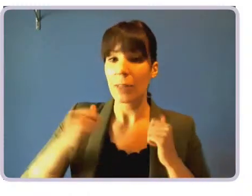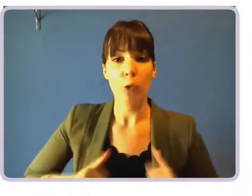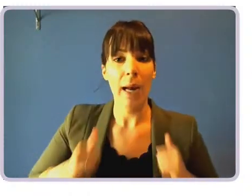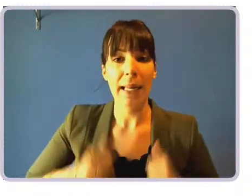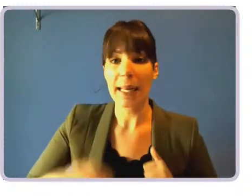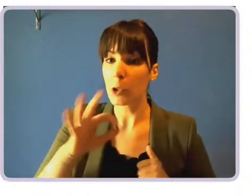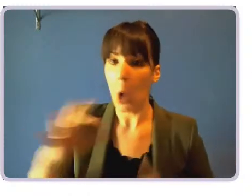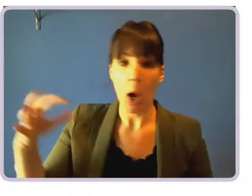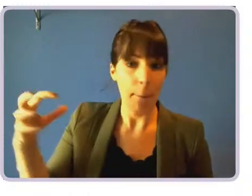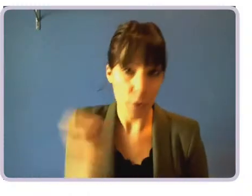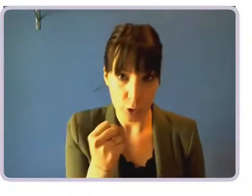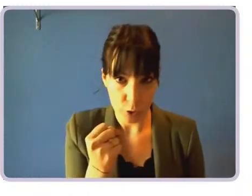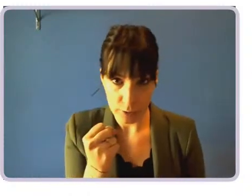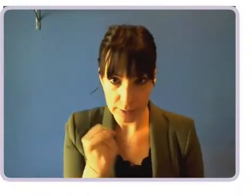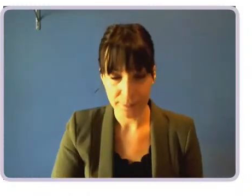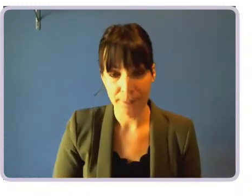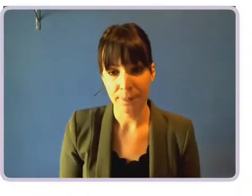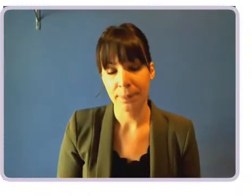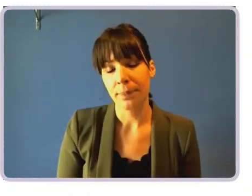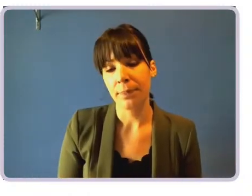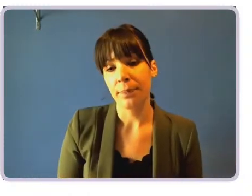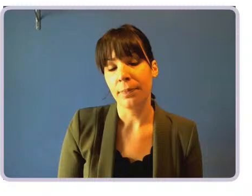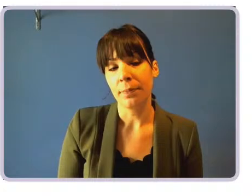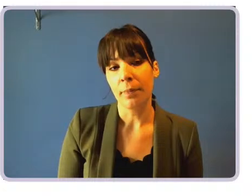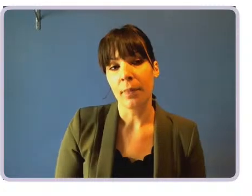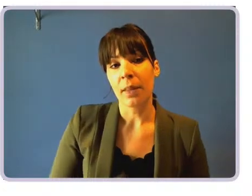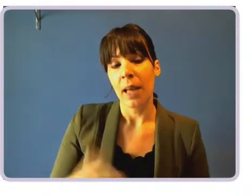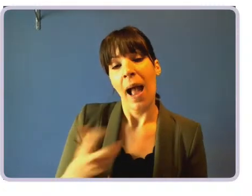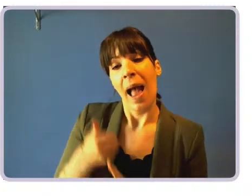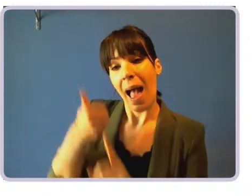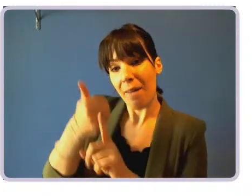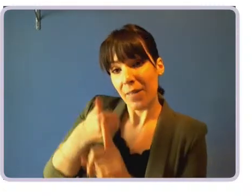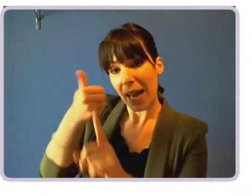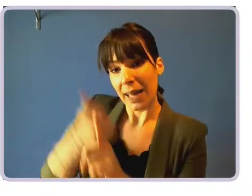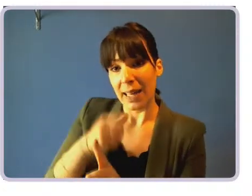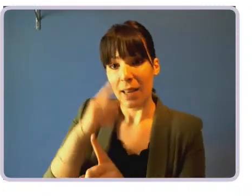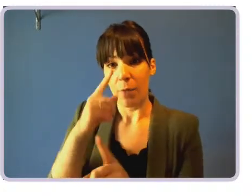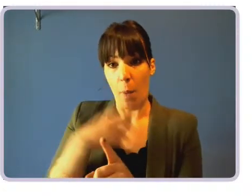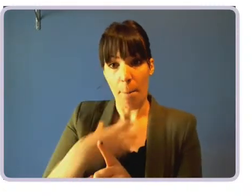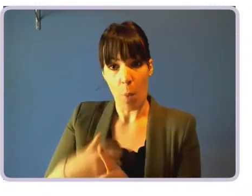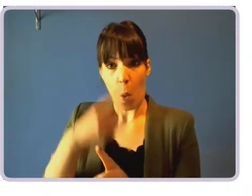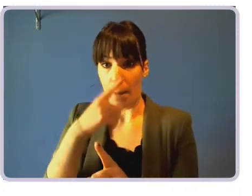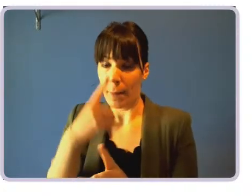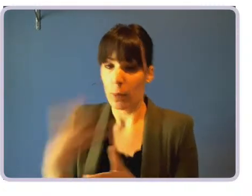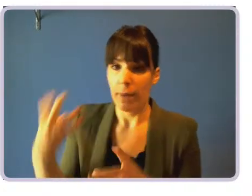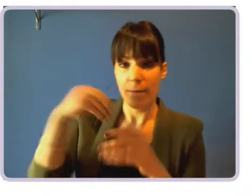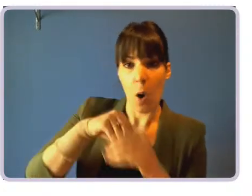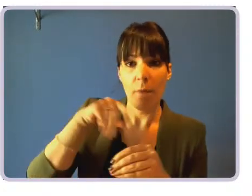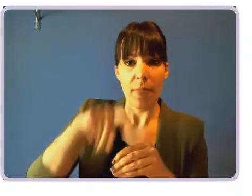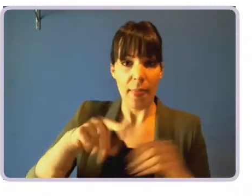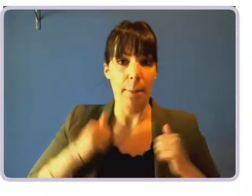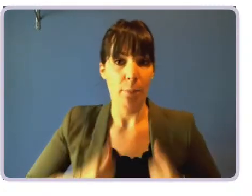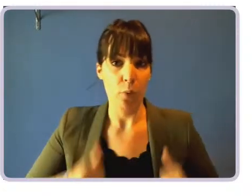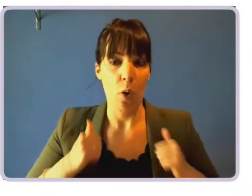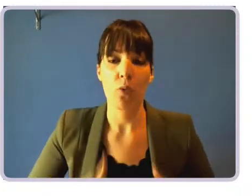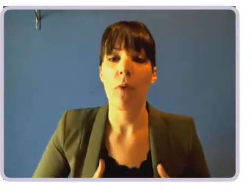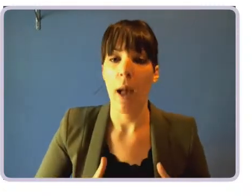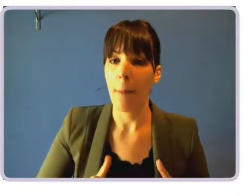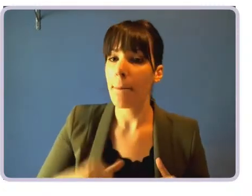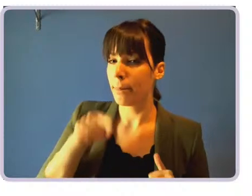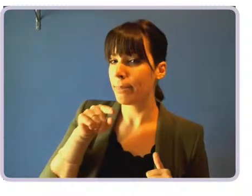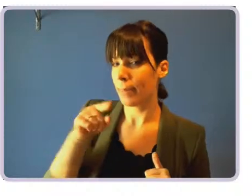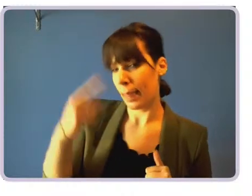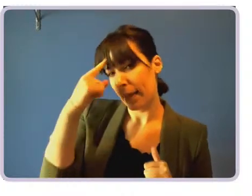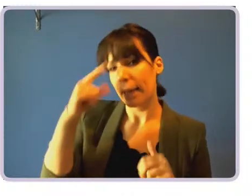forth. Advocating for greater uptake of this program and a greater focus on emergency planning is something CFA should strongly